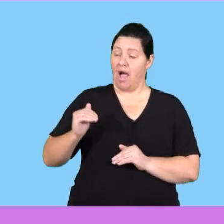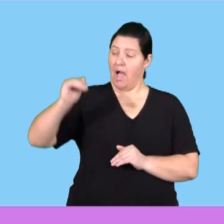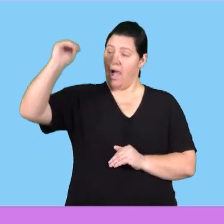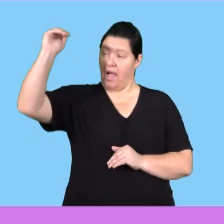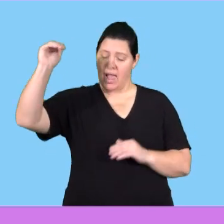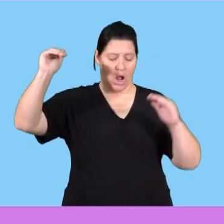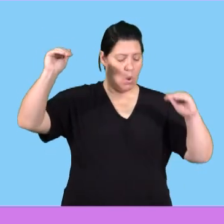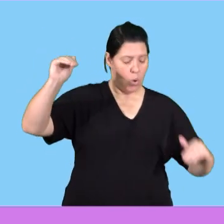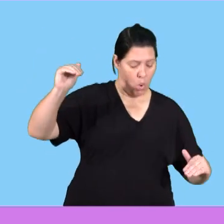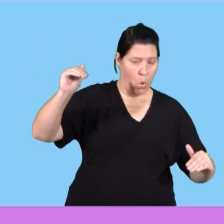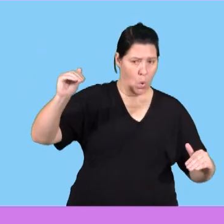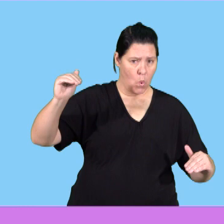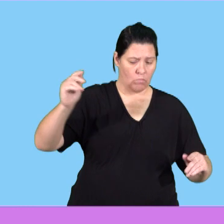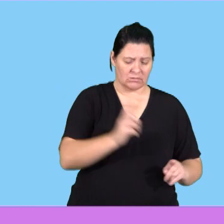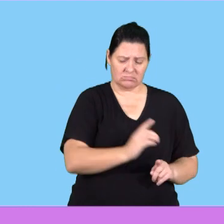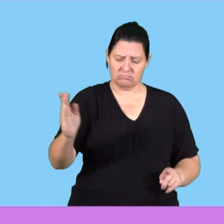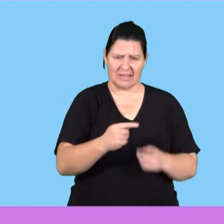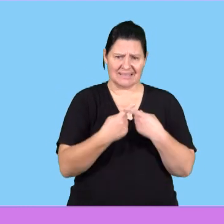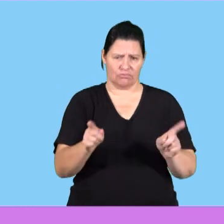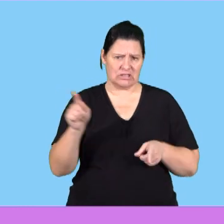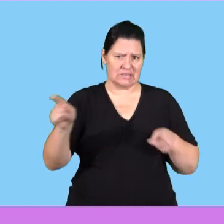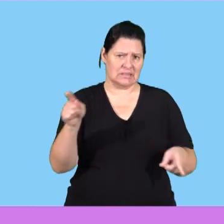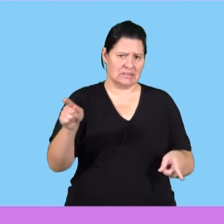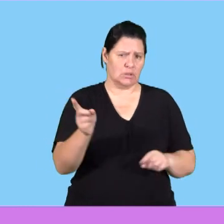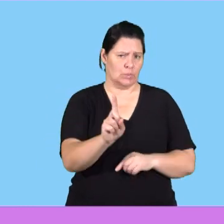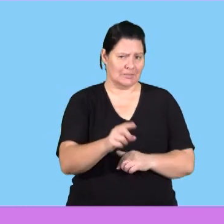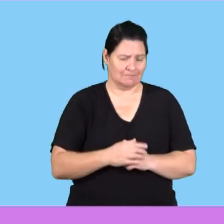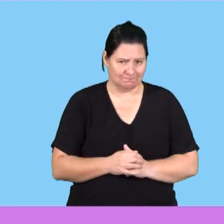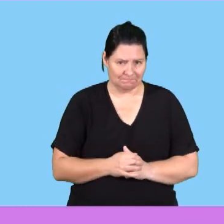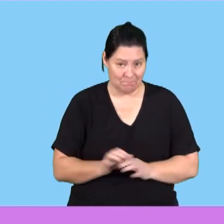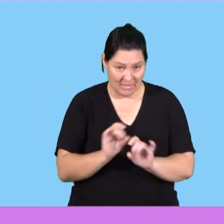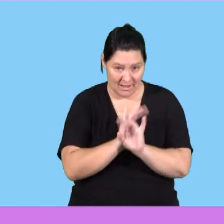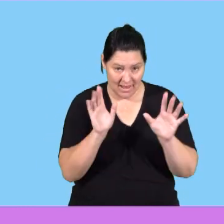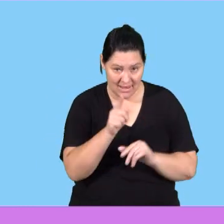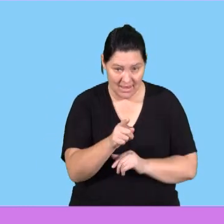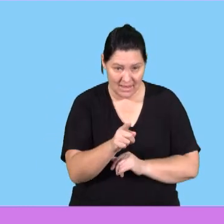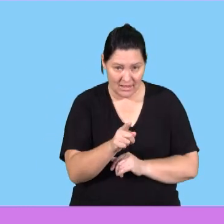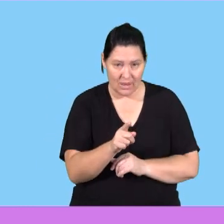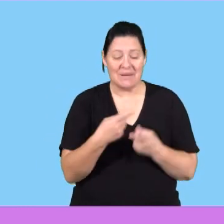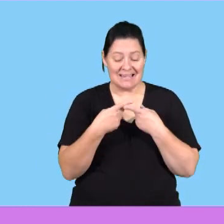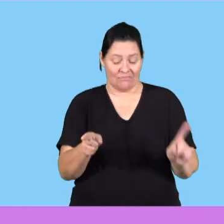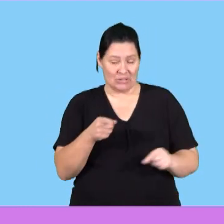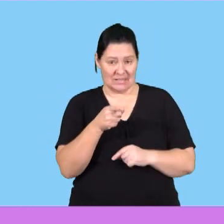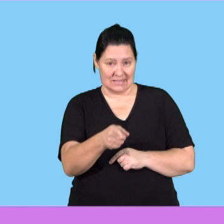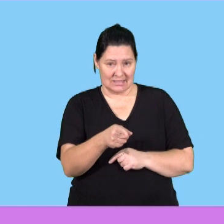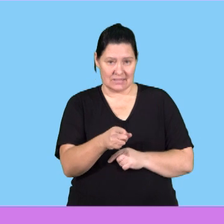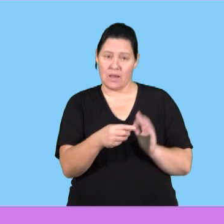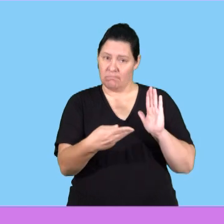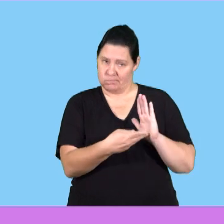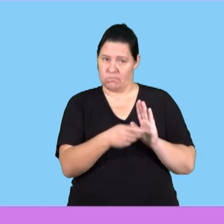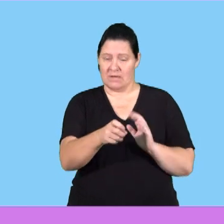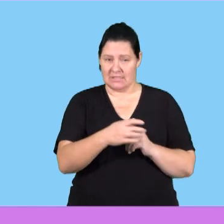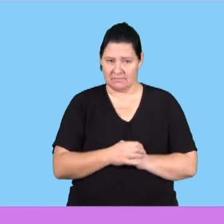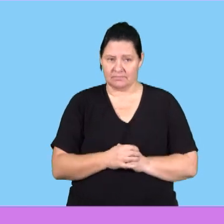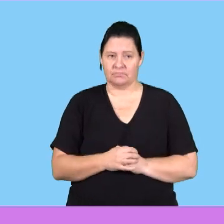and our lowest value. Okay, so I hope that is clear. So remember, the word difference means that I